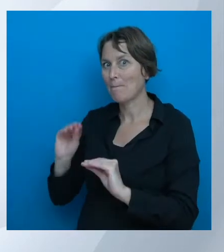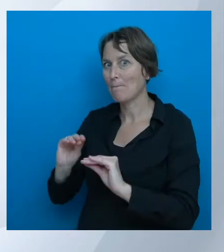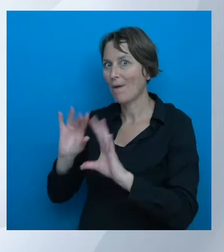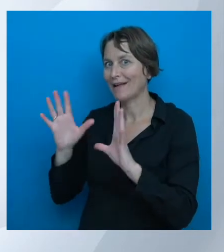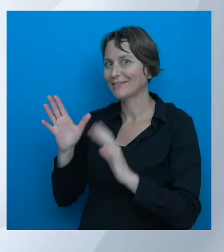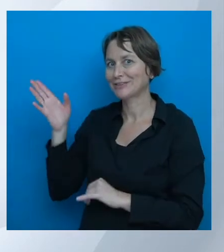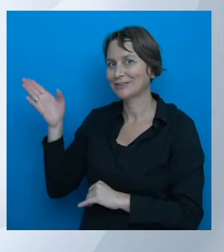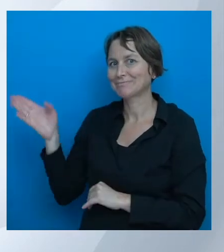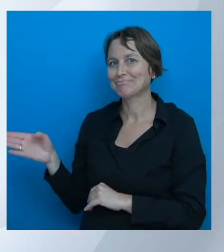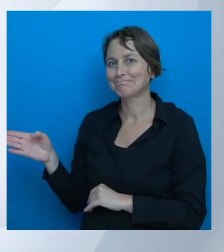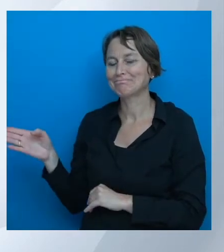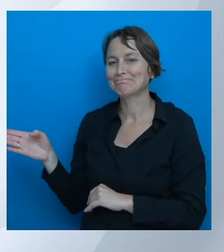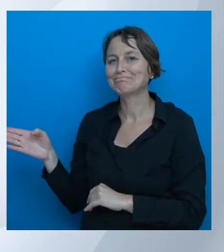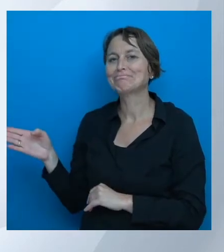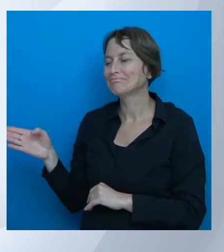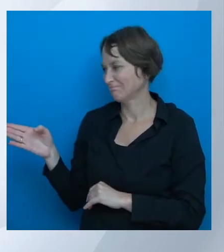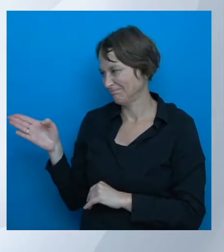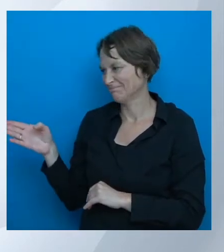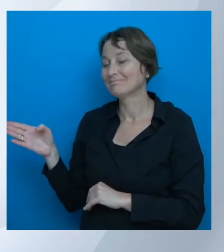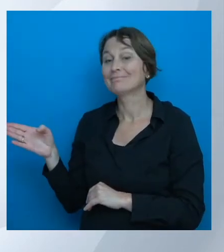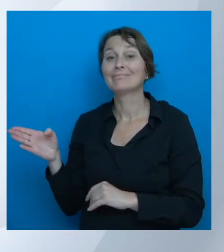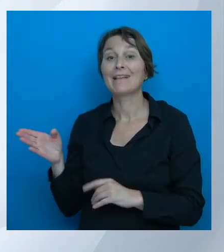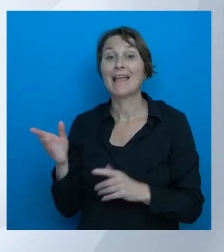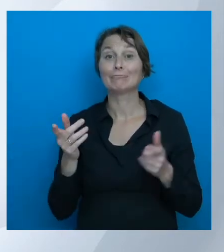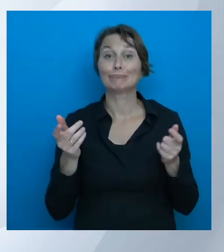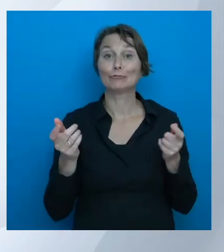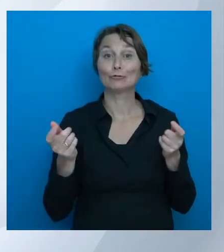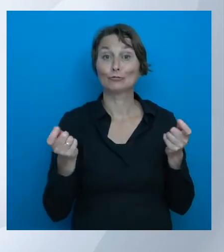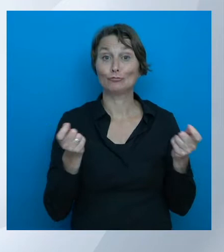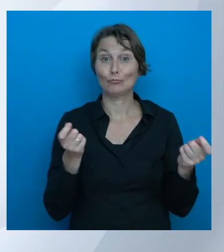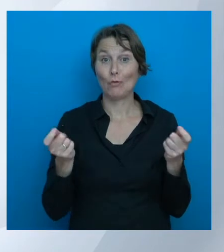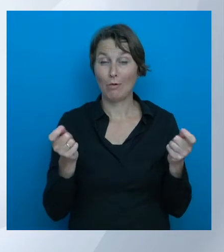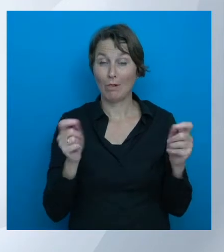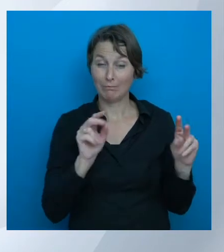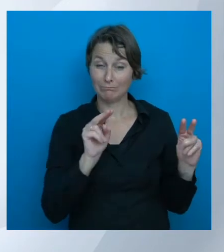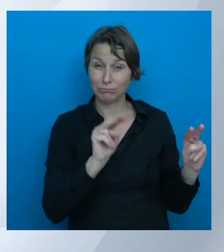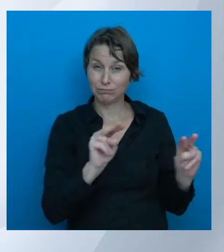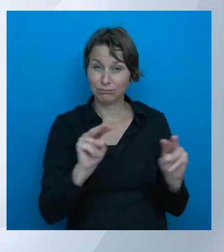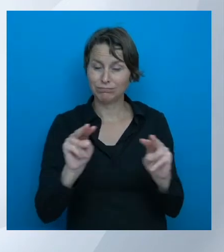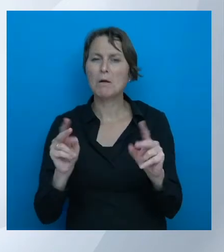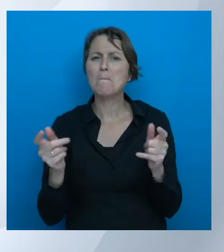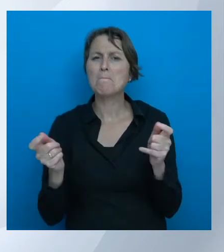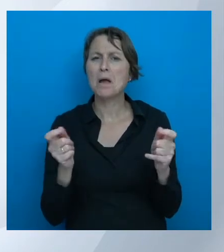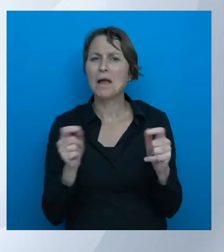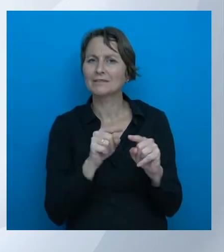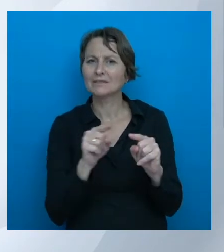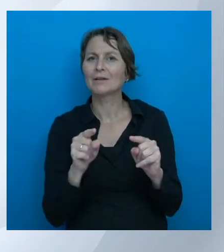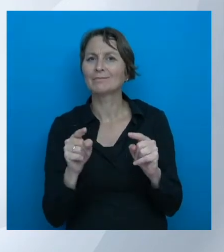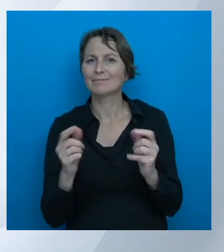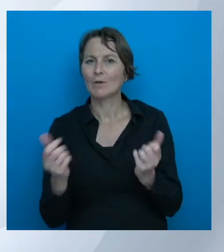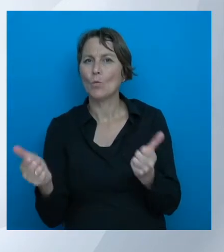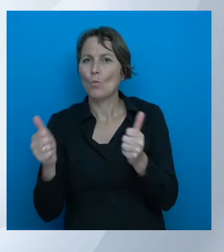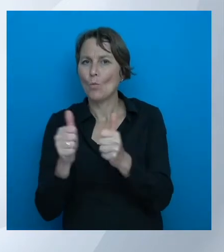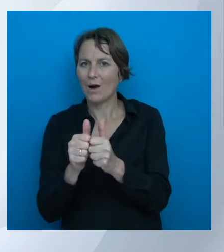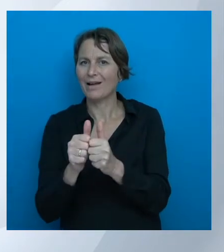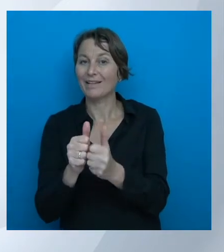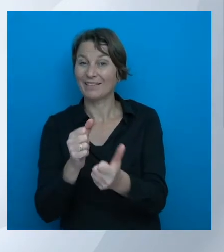There is a controller manager that works together with the validating webhook